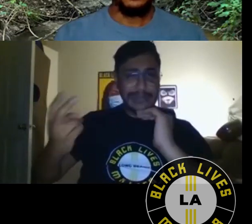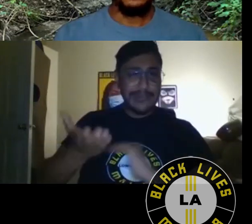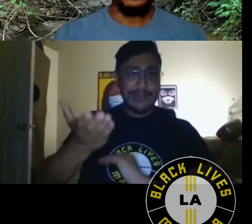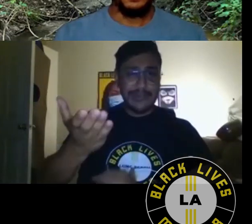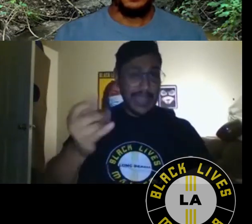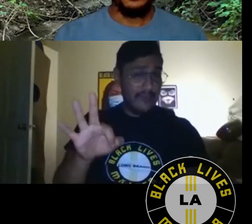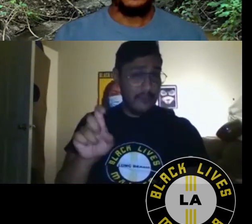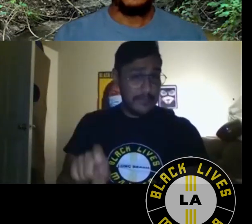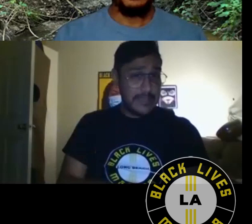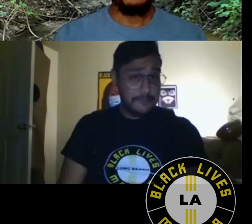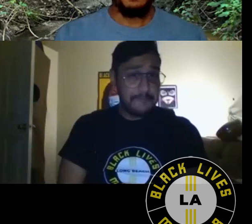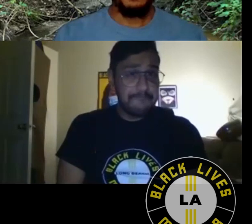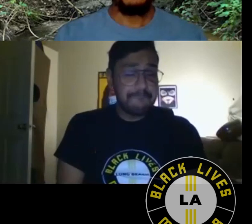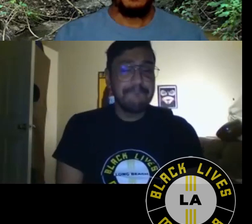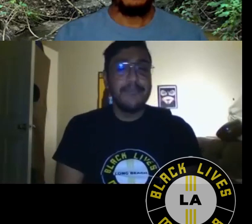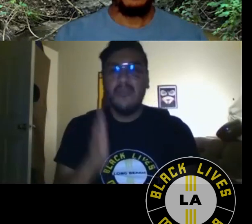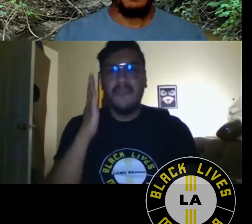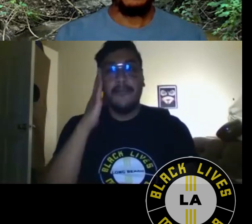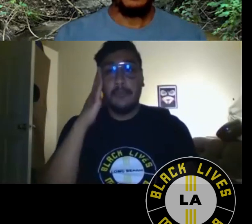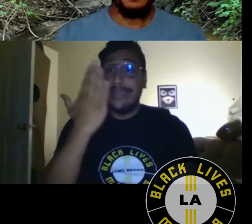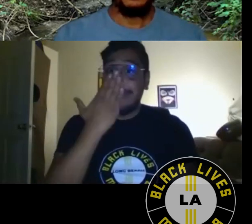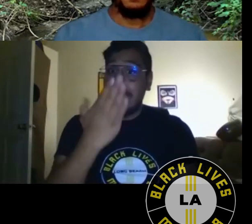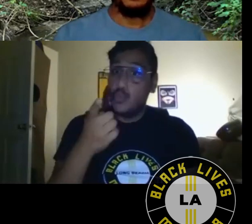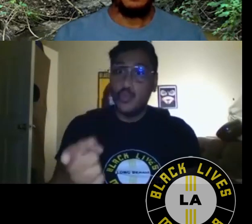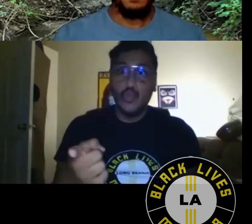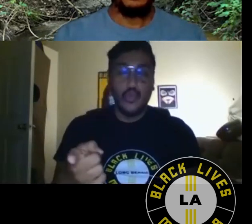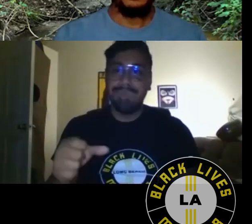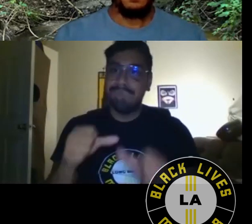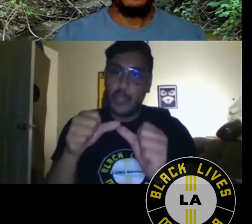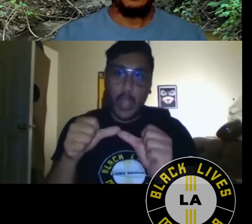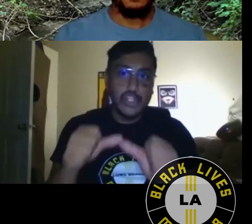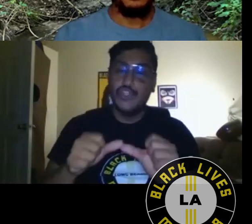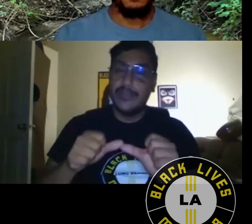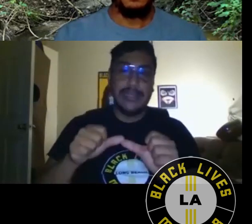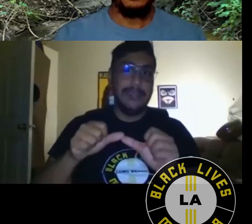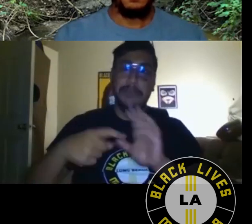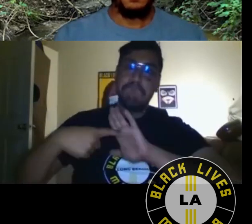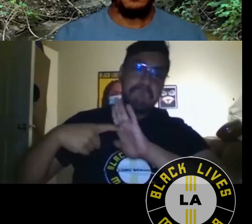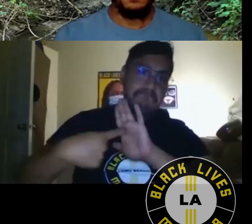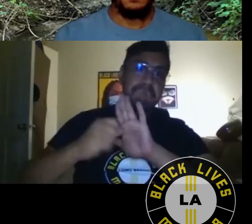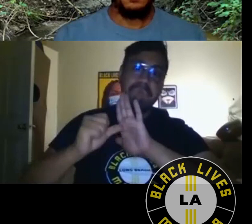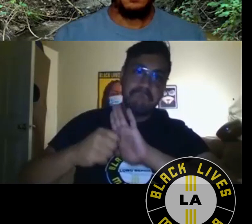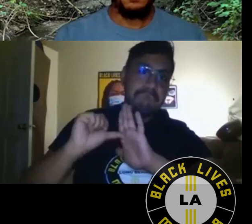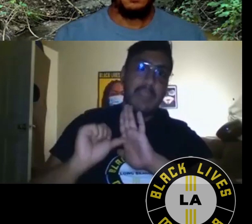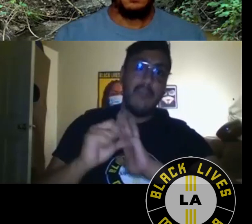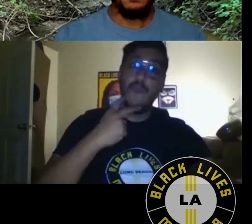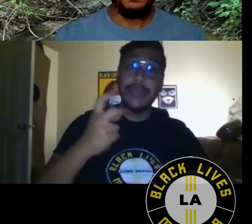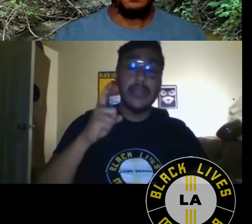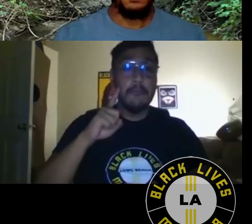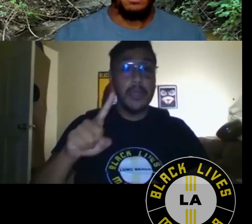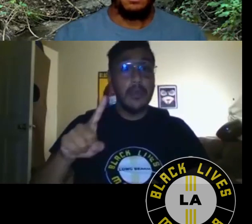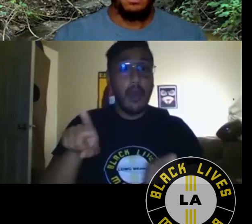Well, we appreciate you. We appreciate you constantly magnifying voices, but also having a voice of your